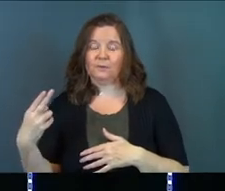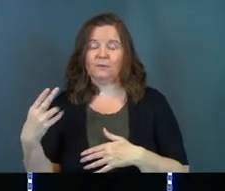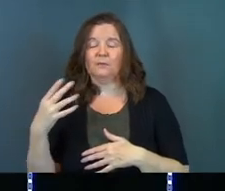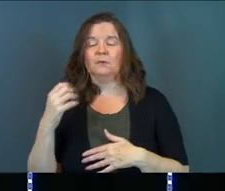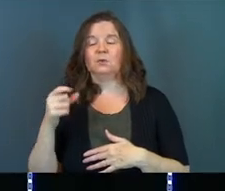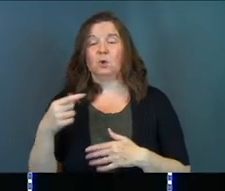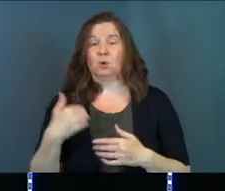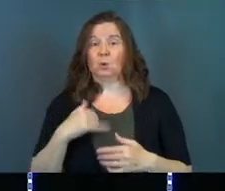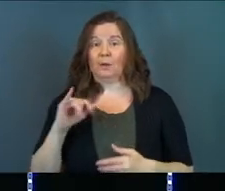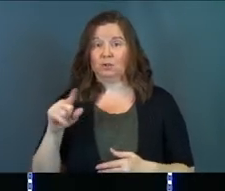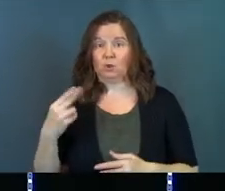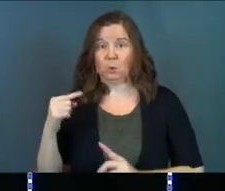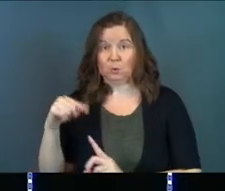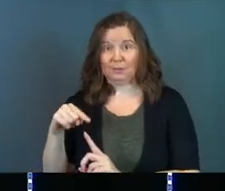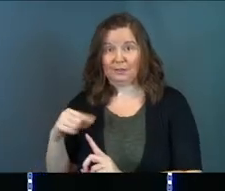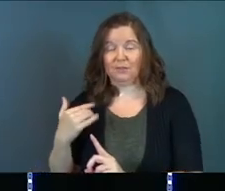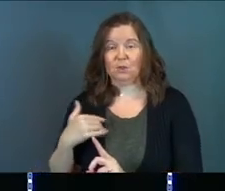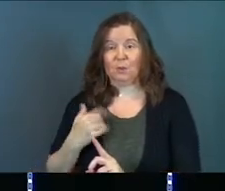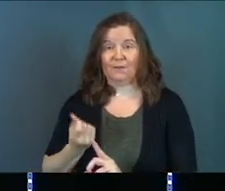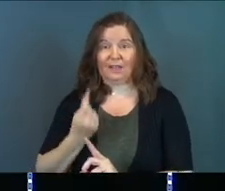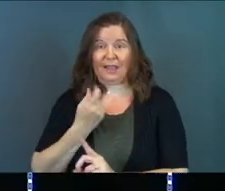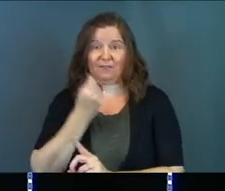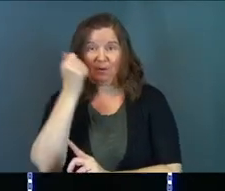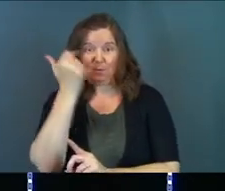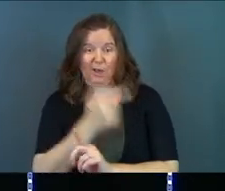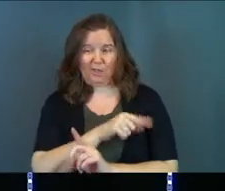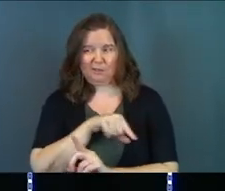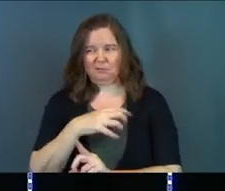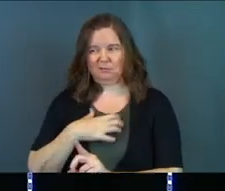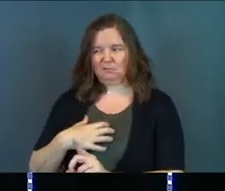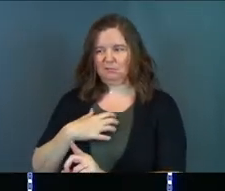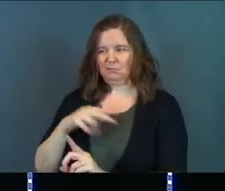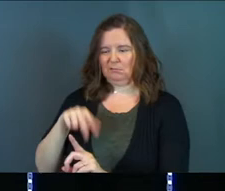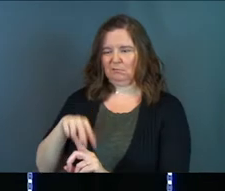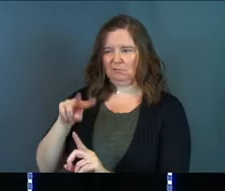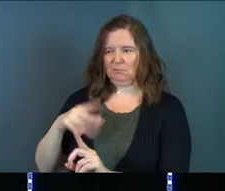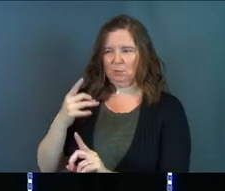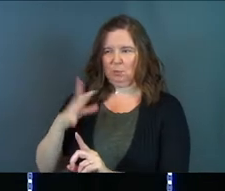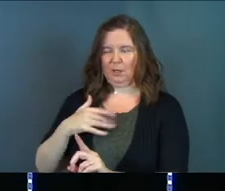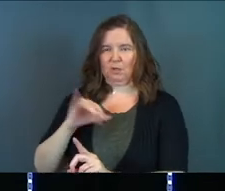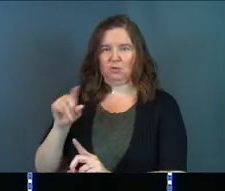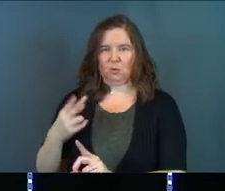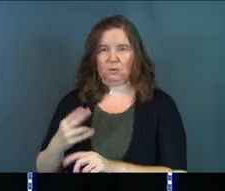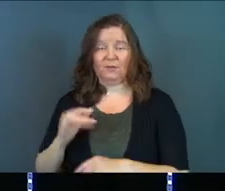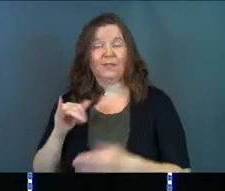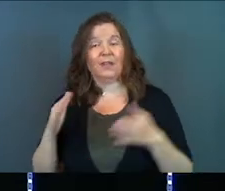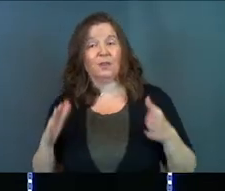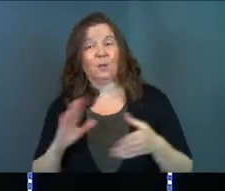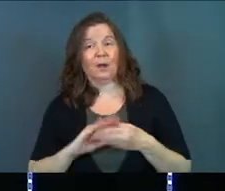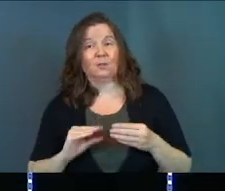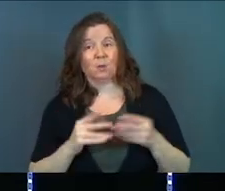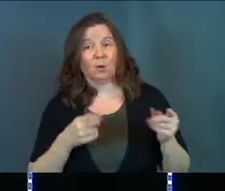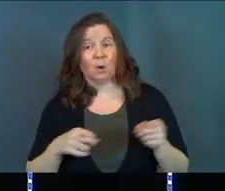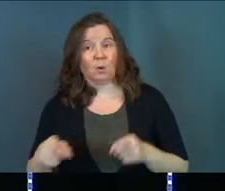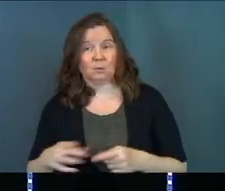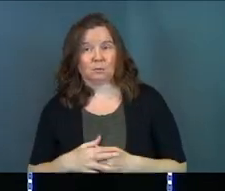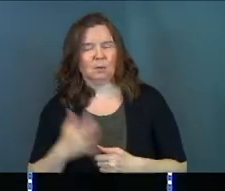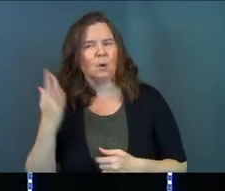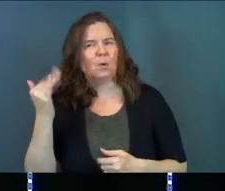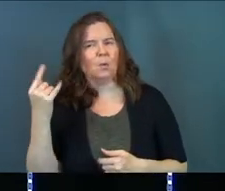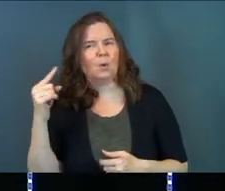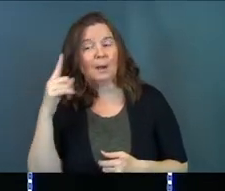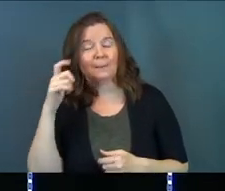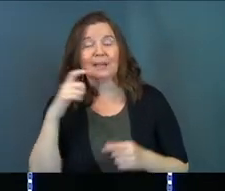And so you've got Joseph, and you've got 11 brothers who hate Joseph. And that's the way the story goes. Why?